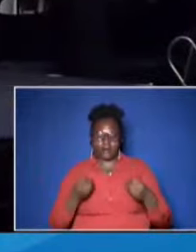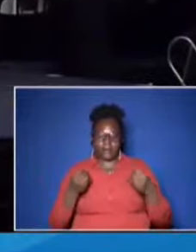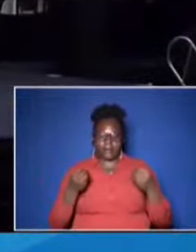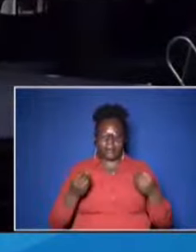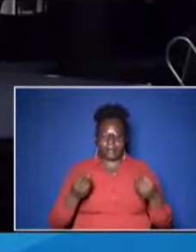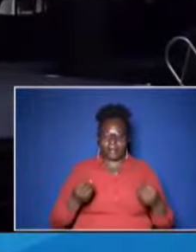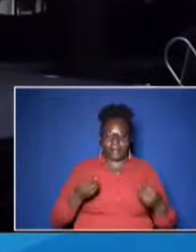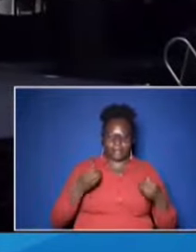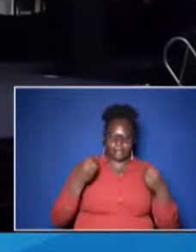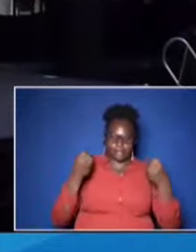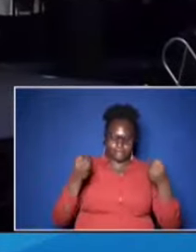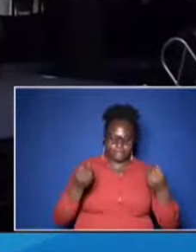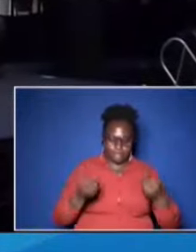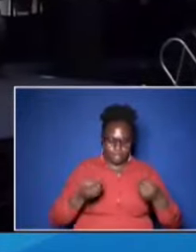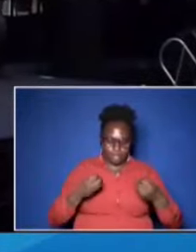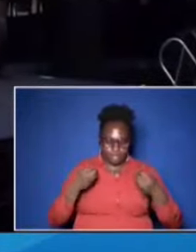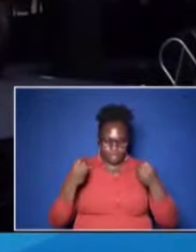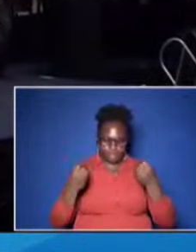hallelu